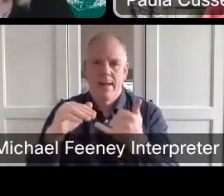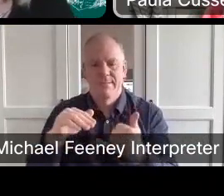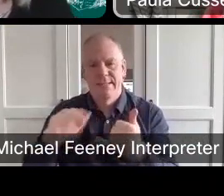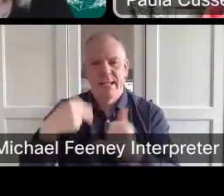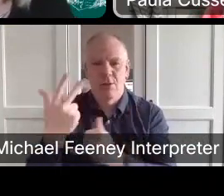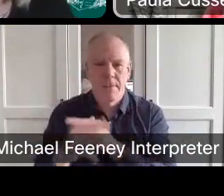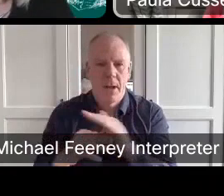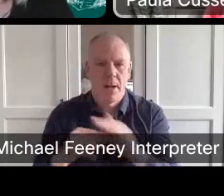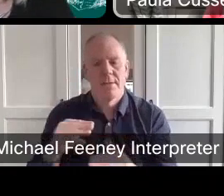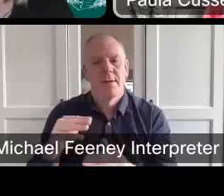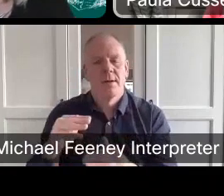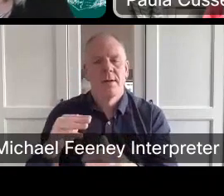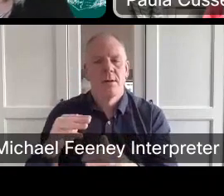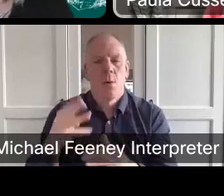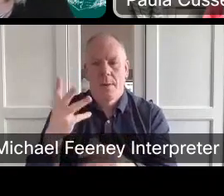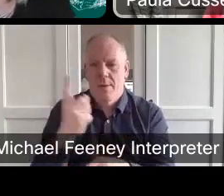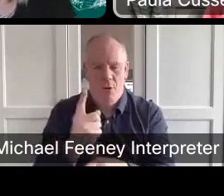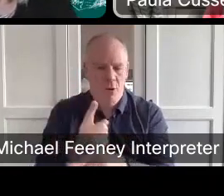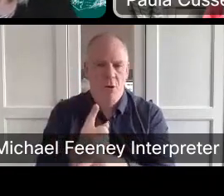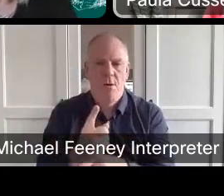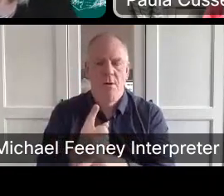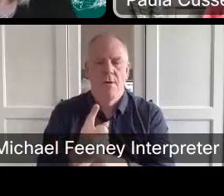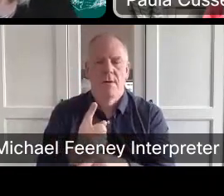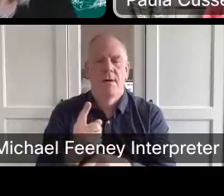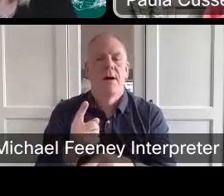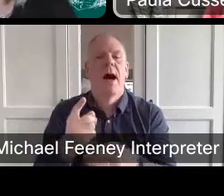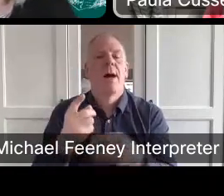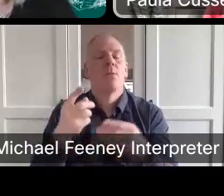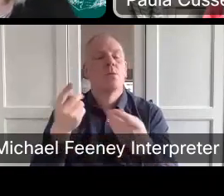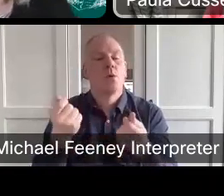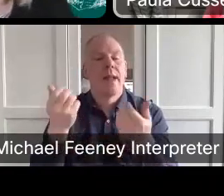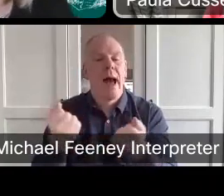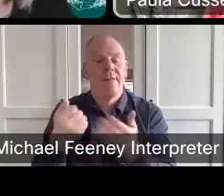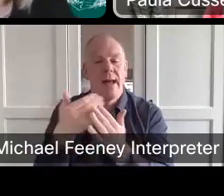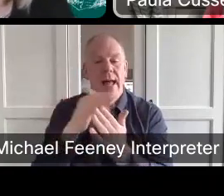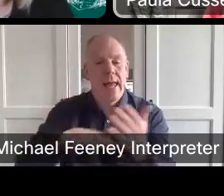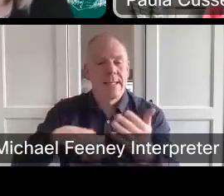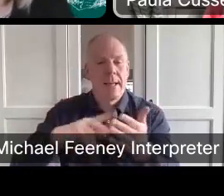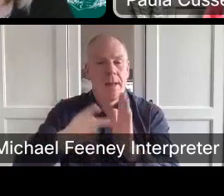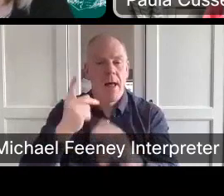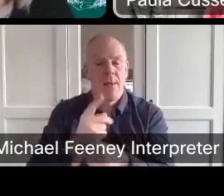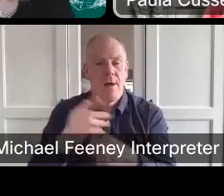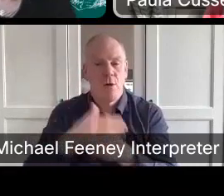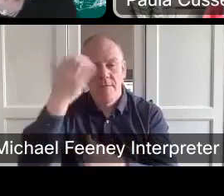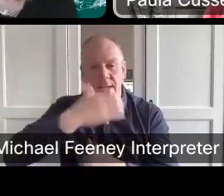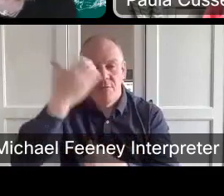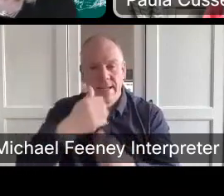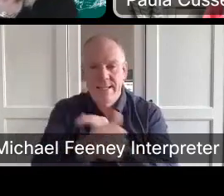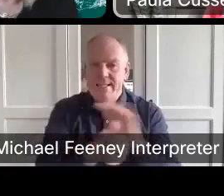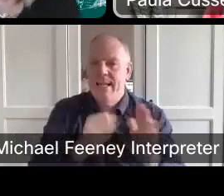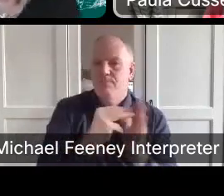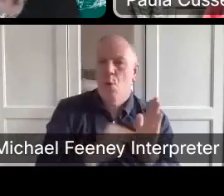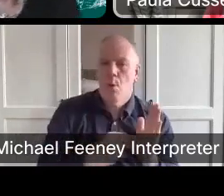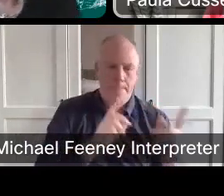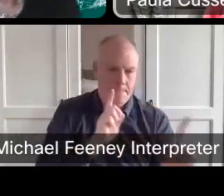we have our lesson plan done out for this training, and just about to put the content together for the face-to-face skills program, again on the role